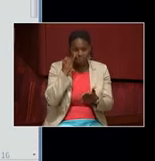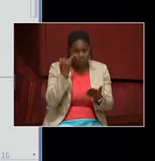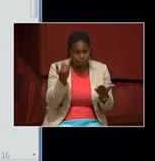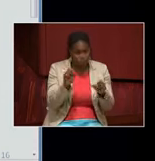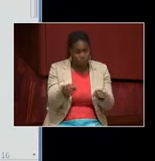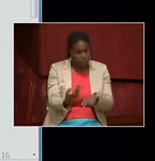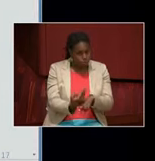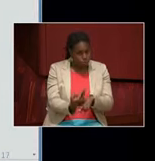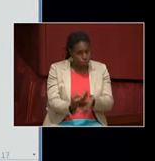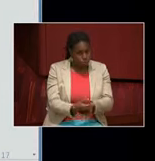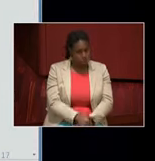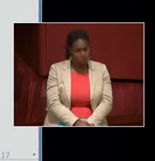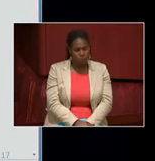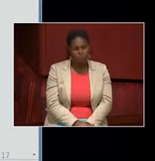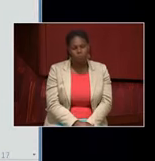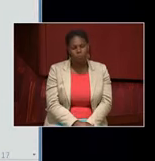that.